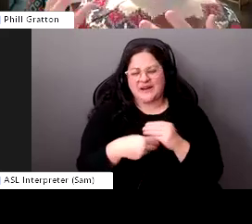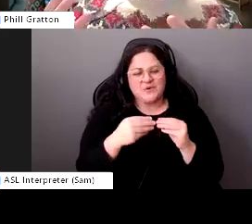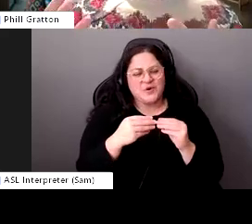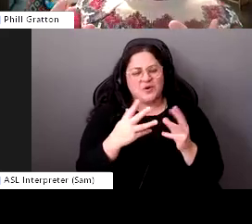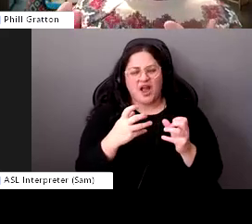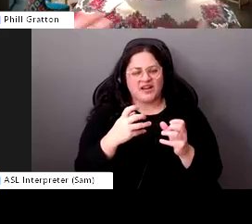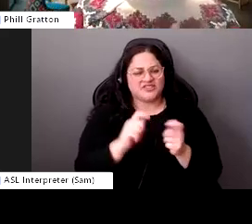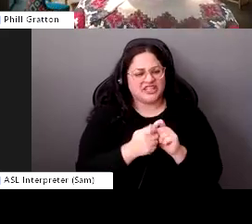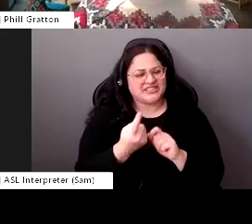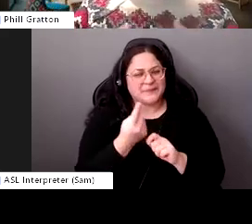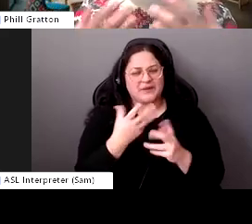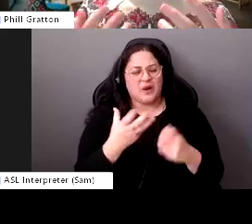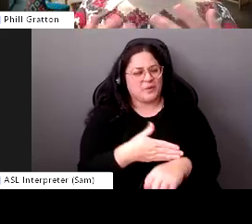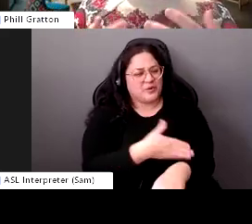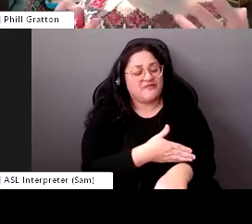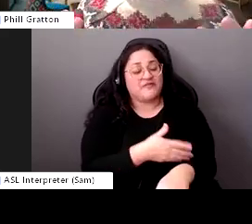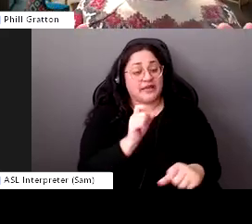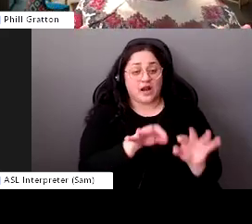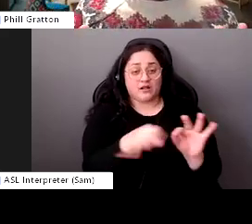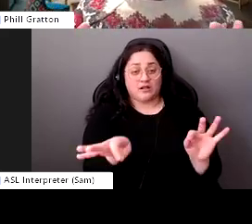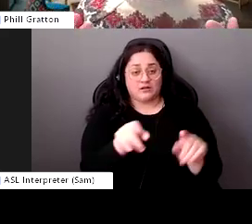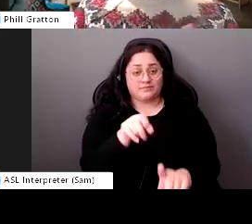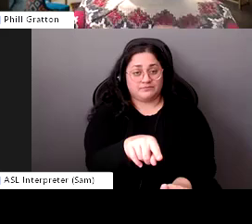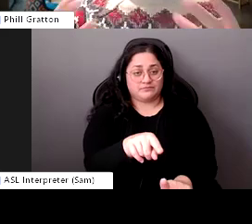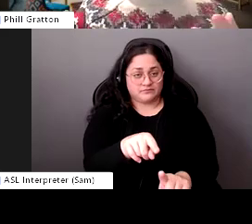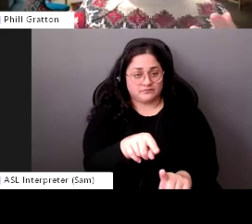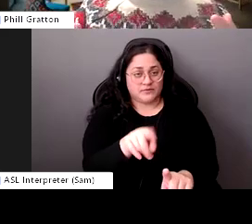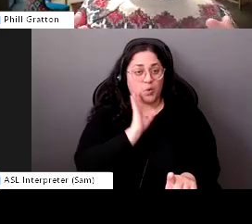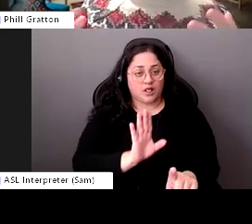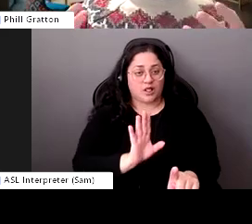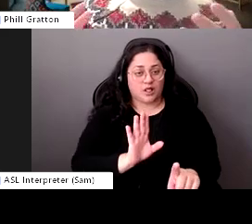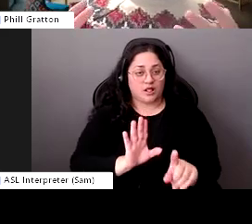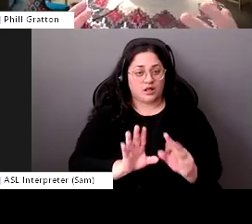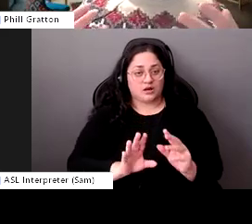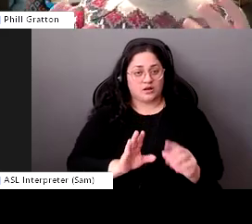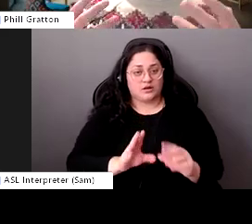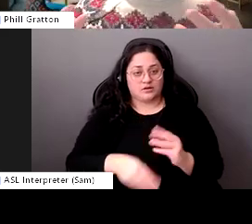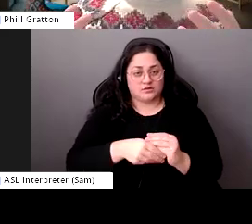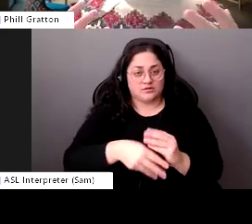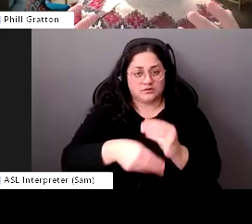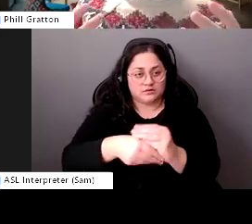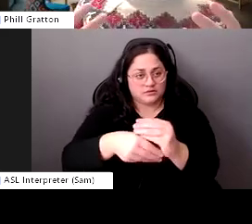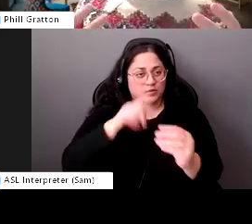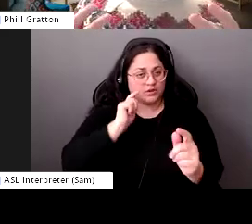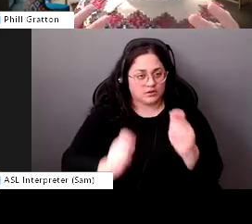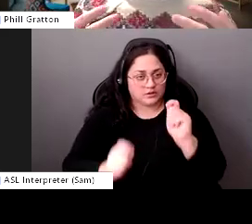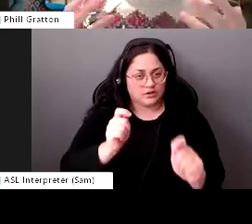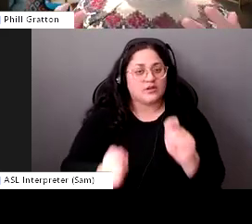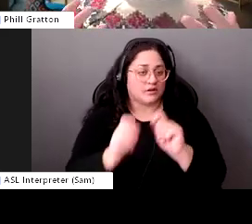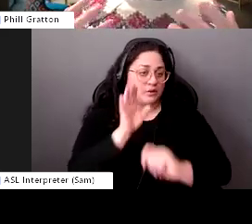We talked about earlier, maybe, Janice, I'll skip to the translation, for example. Sure. So maybe I've got like maybe I've got